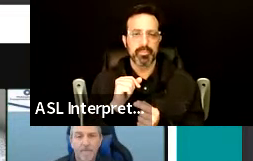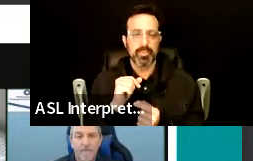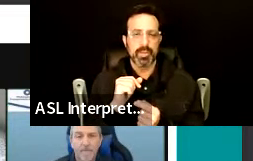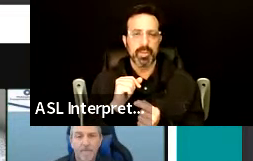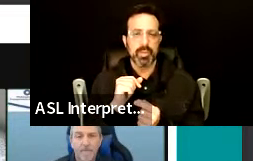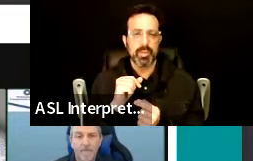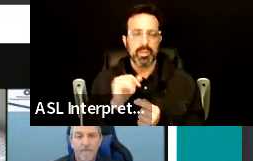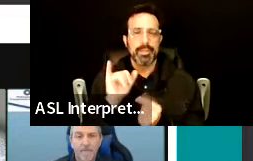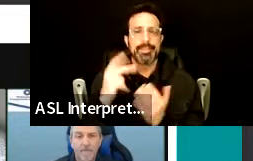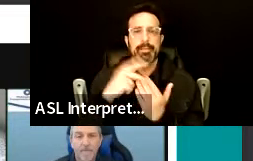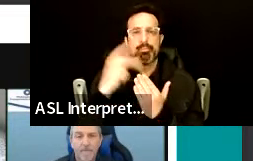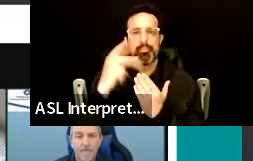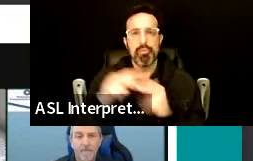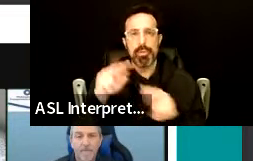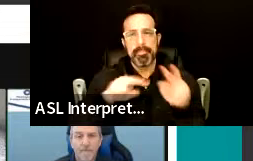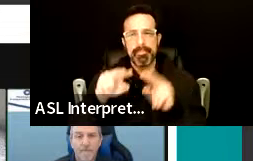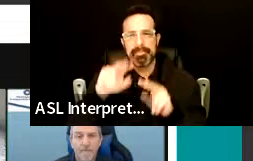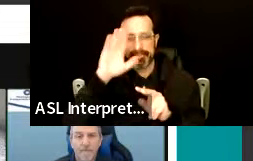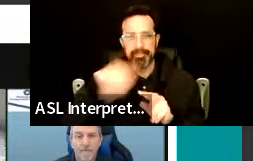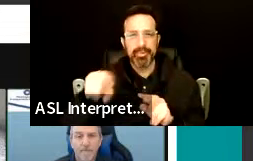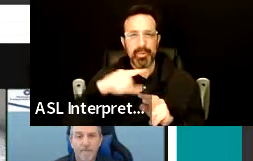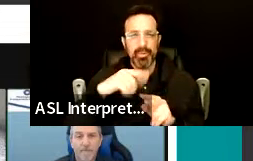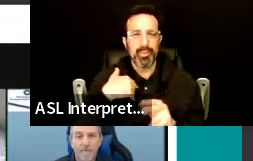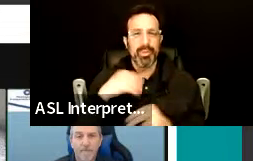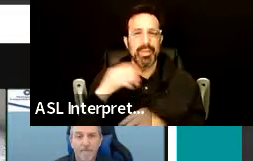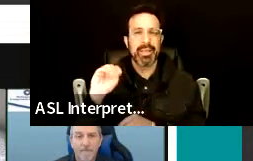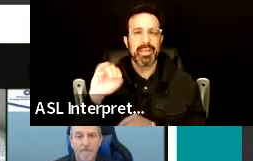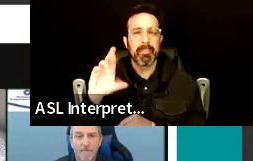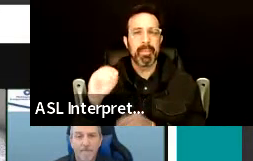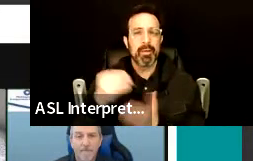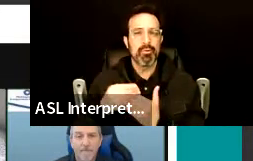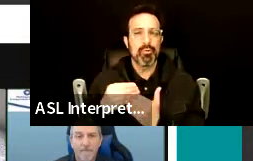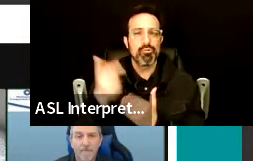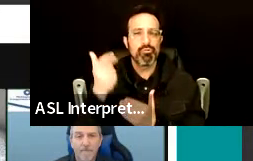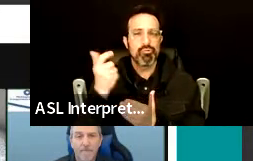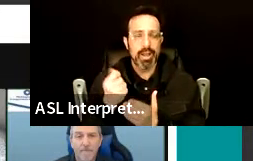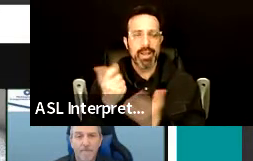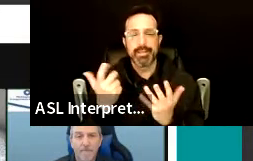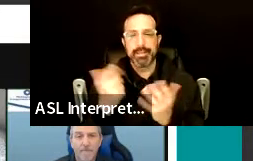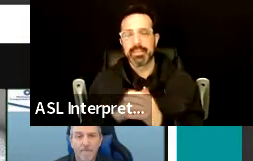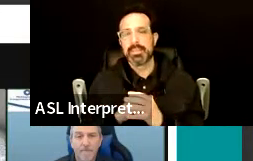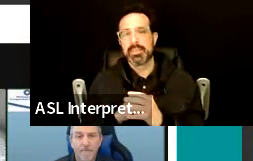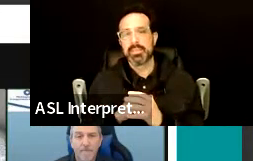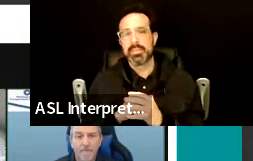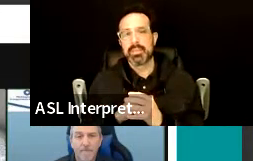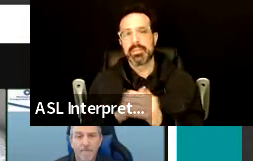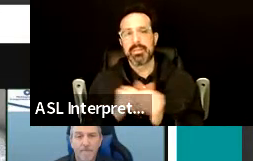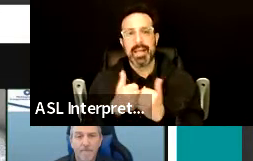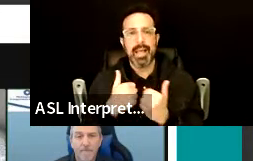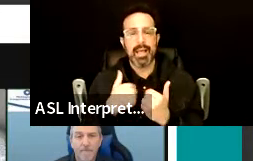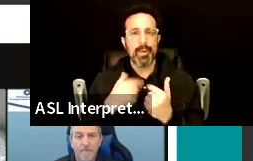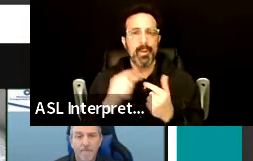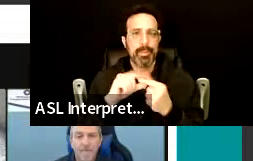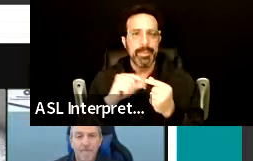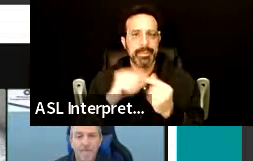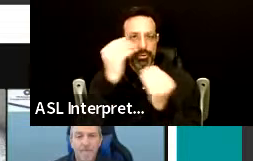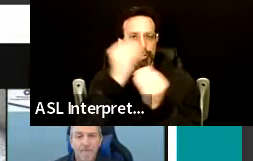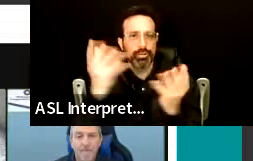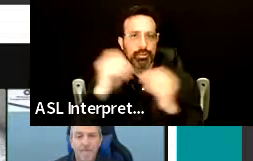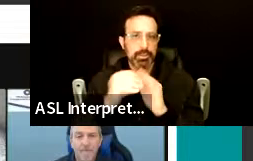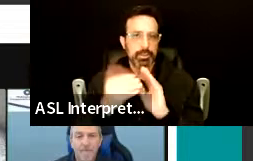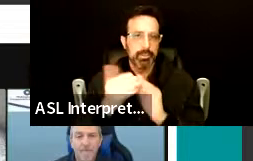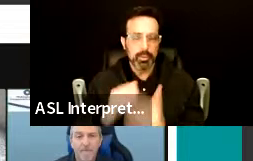at, as many of you know, we've done micro grants for how we message out into the